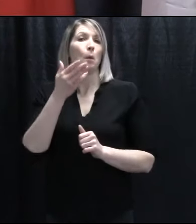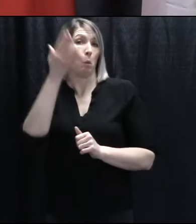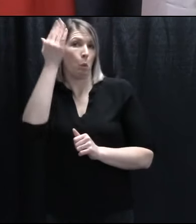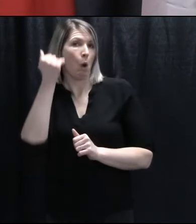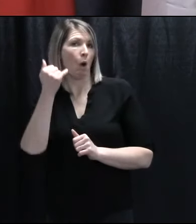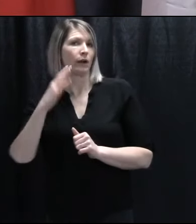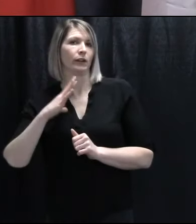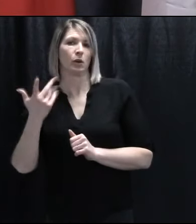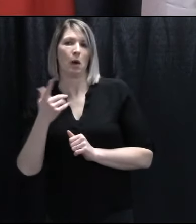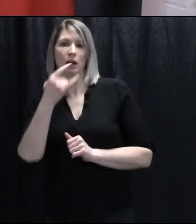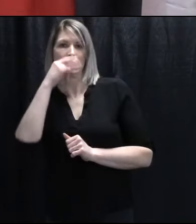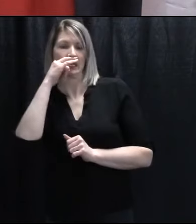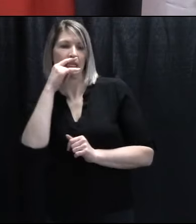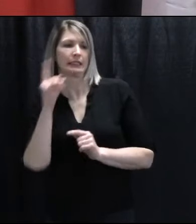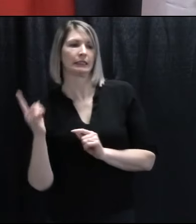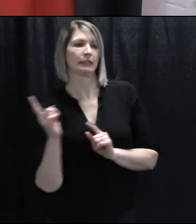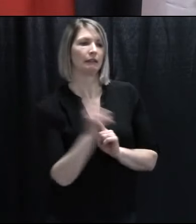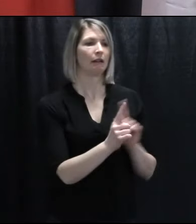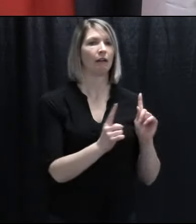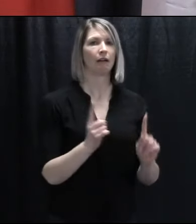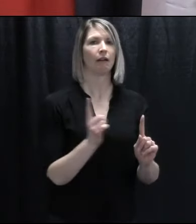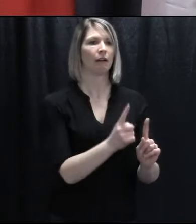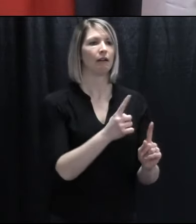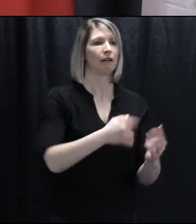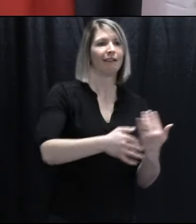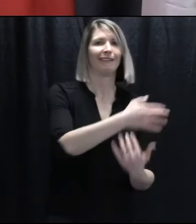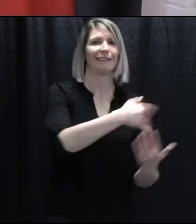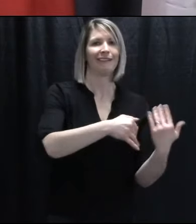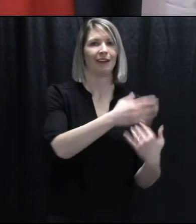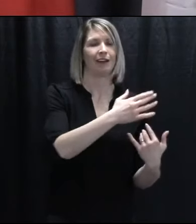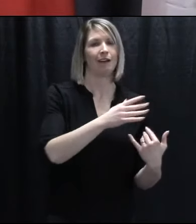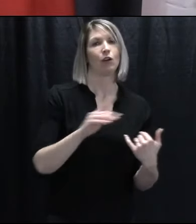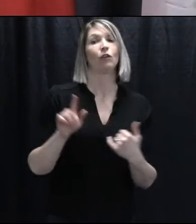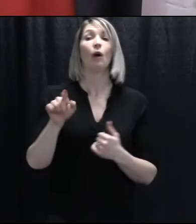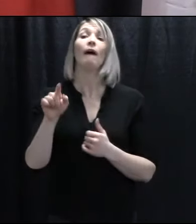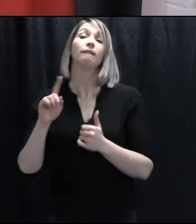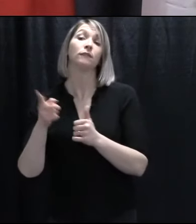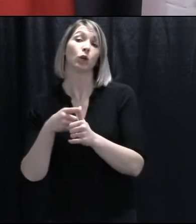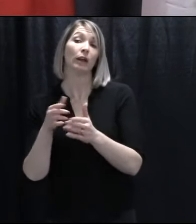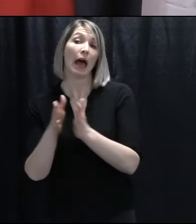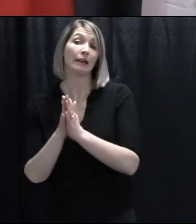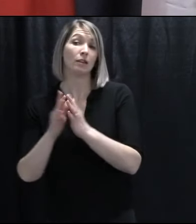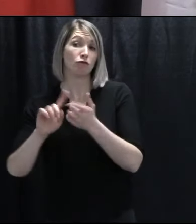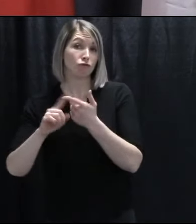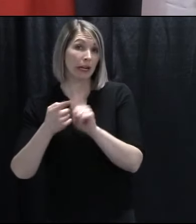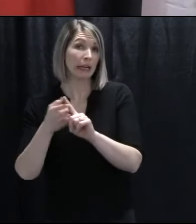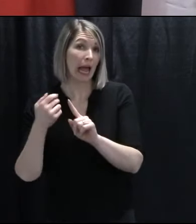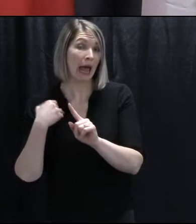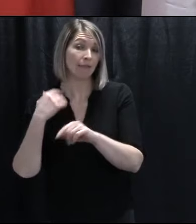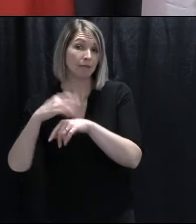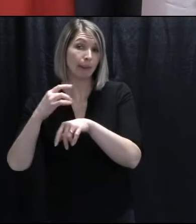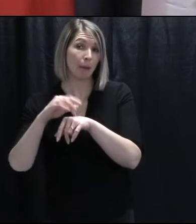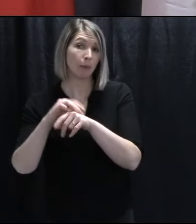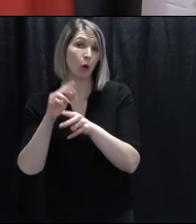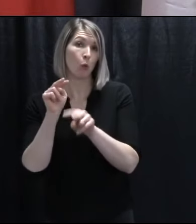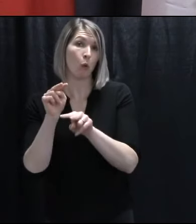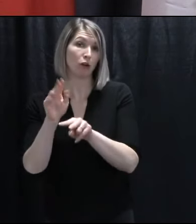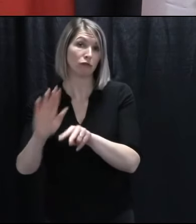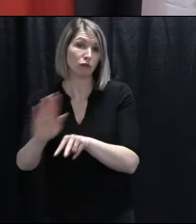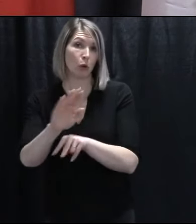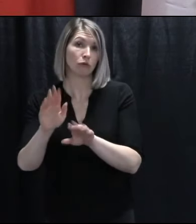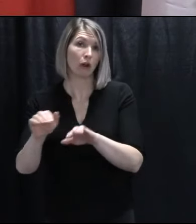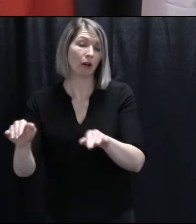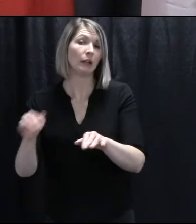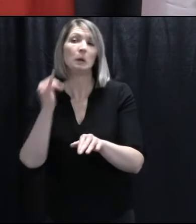those situations. Then for those who cannot find a family or friend to provide childcare spaces for